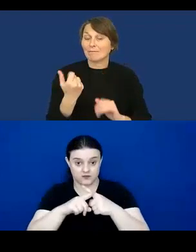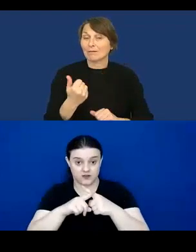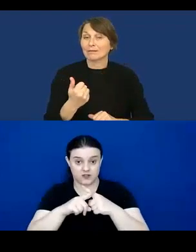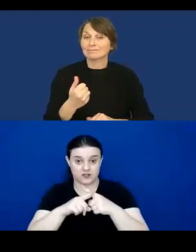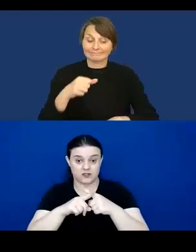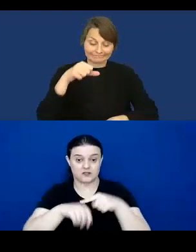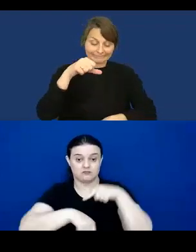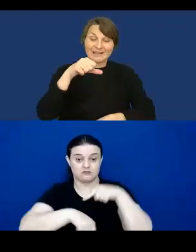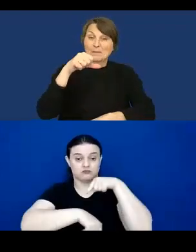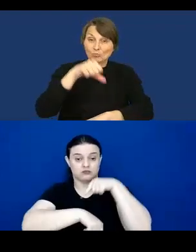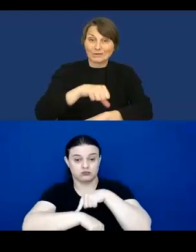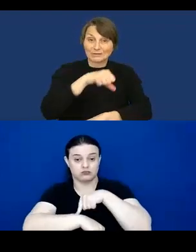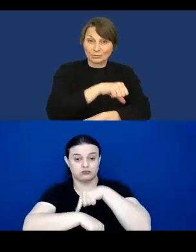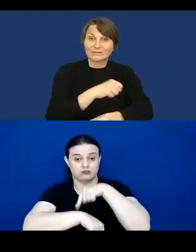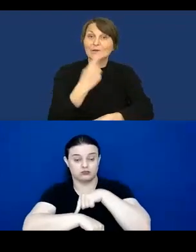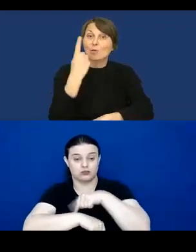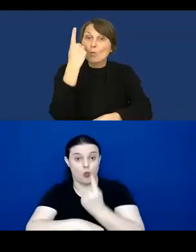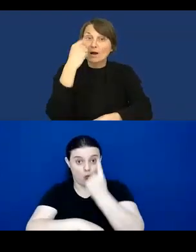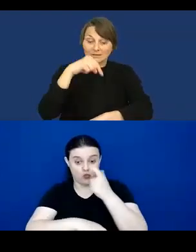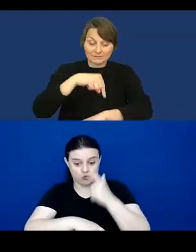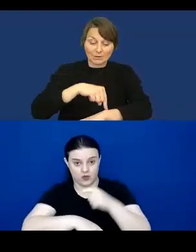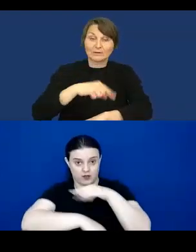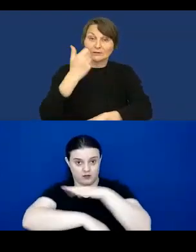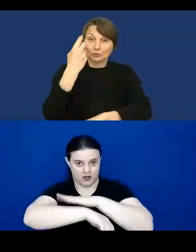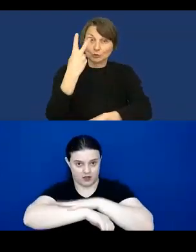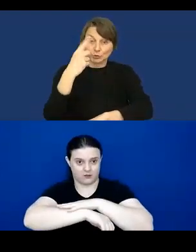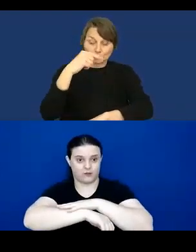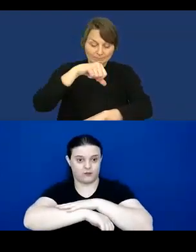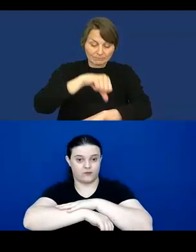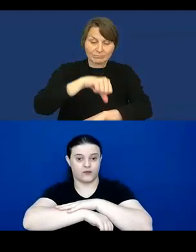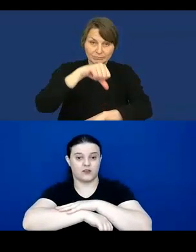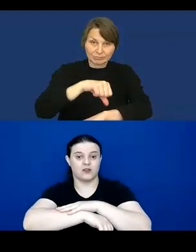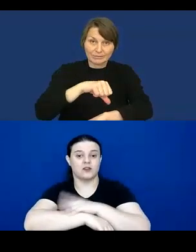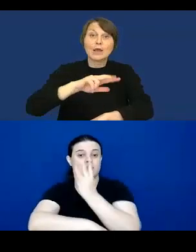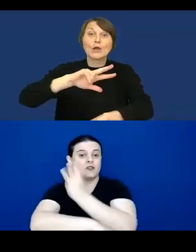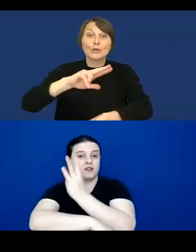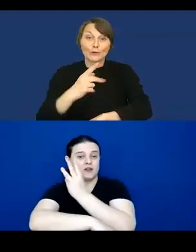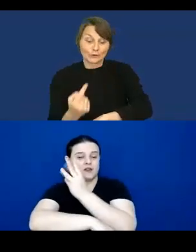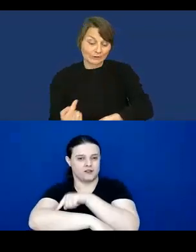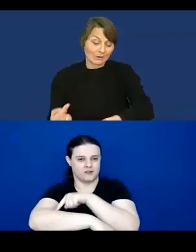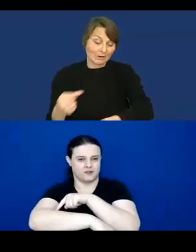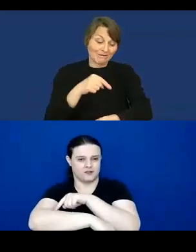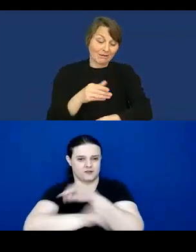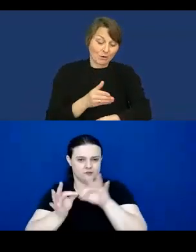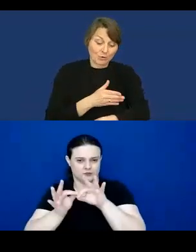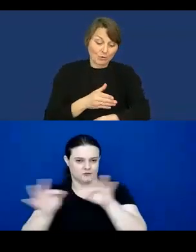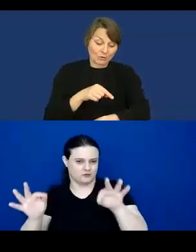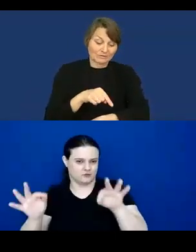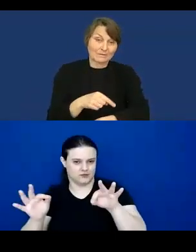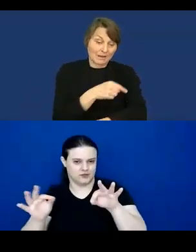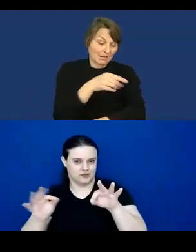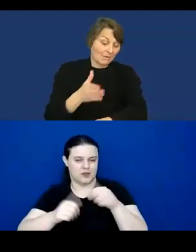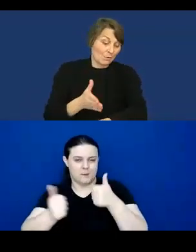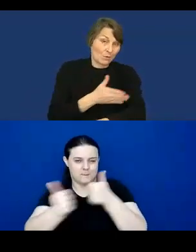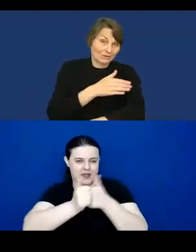2 times at one location on the arm, and then a third stimulation closer to the elbow,